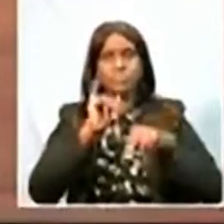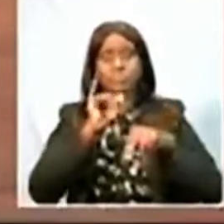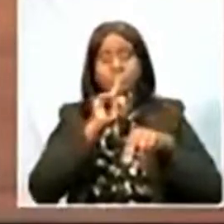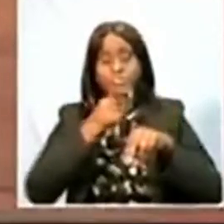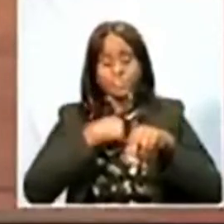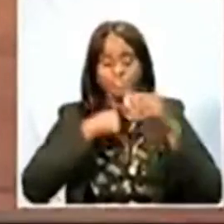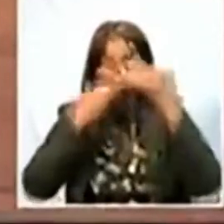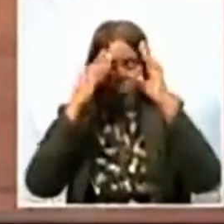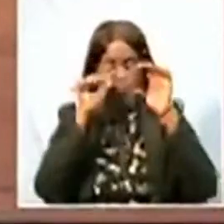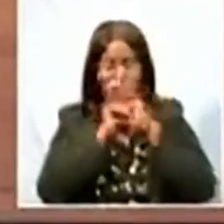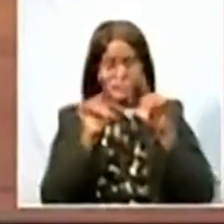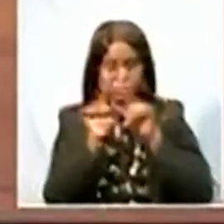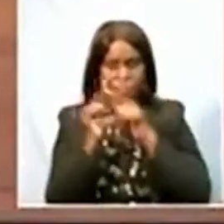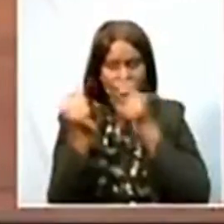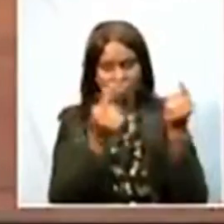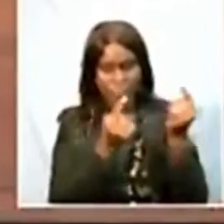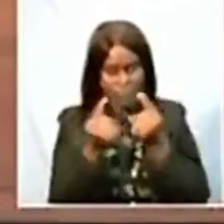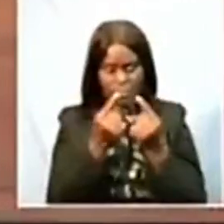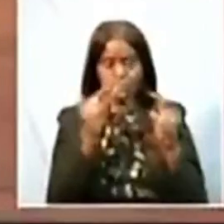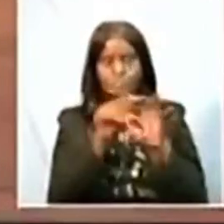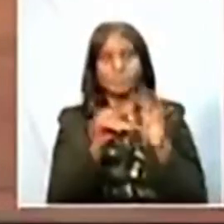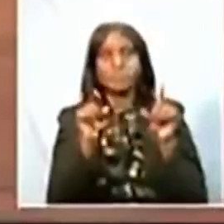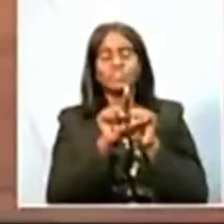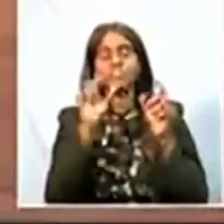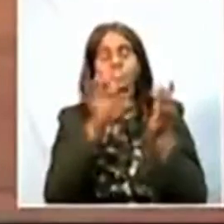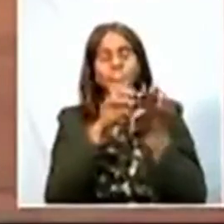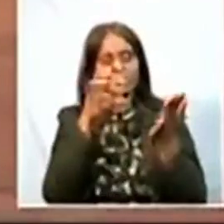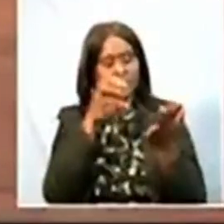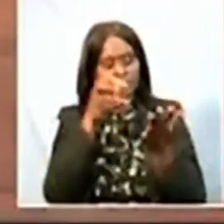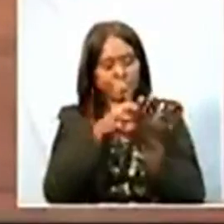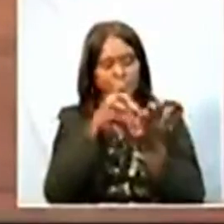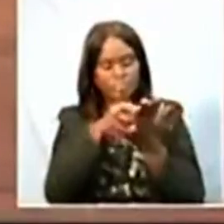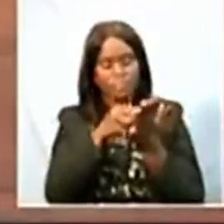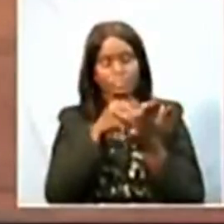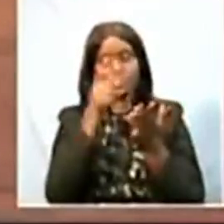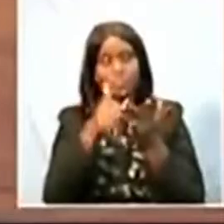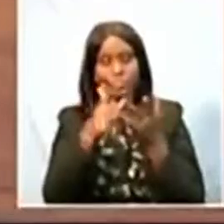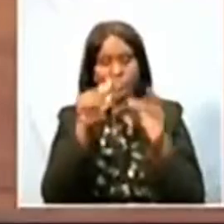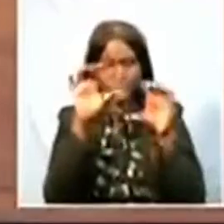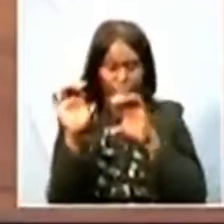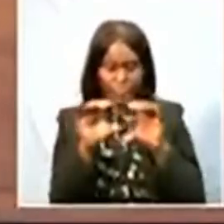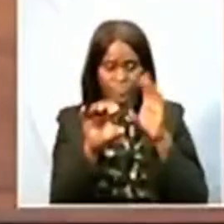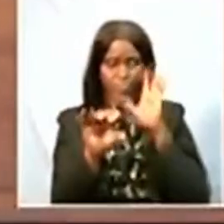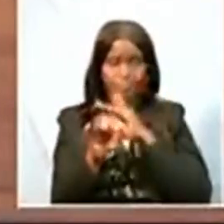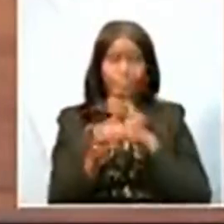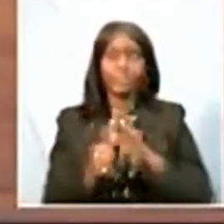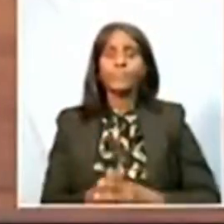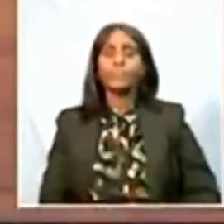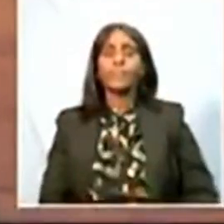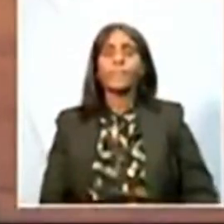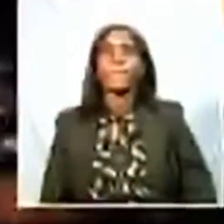So in this situation, in this case that we are looking at, is that what you did?